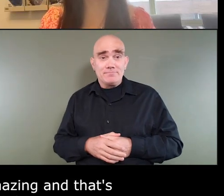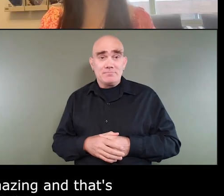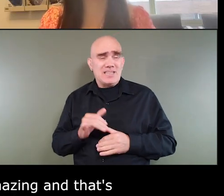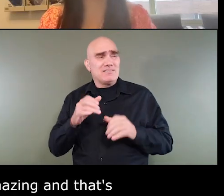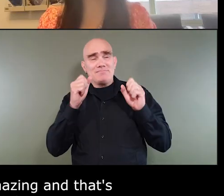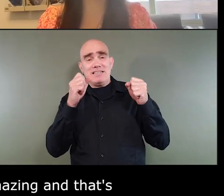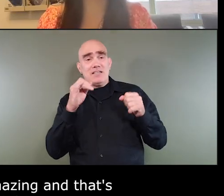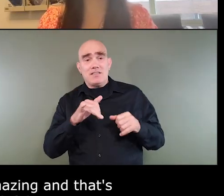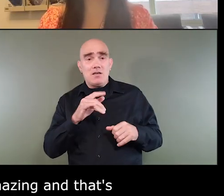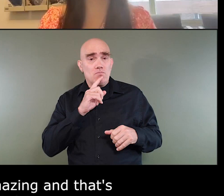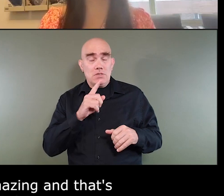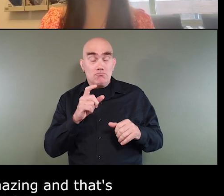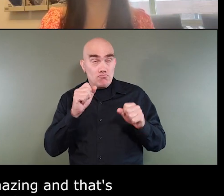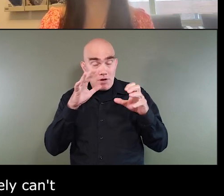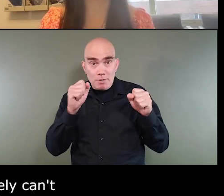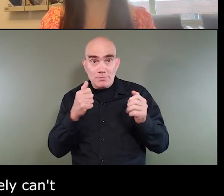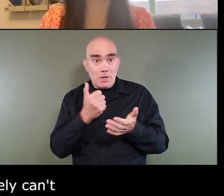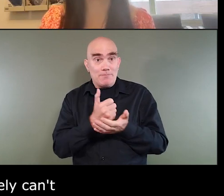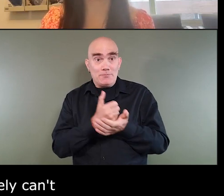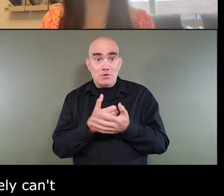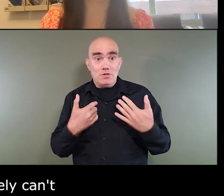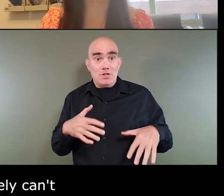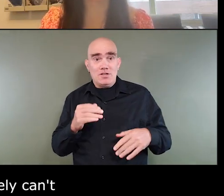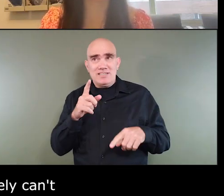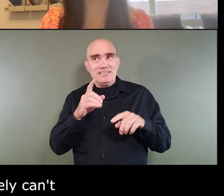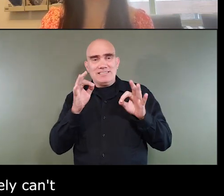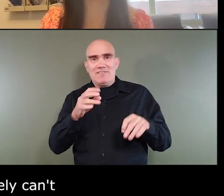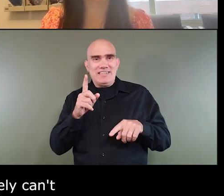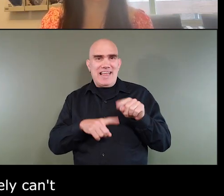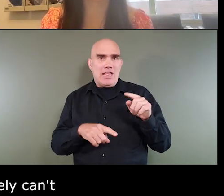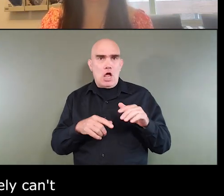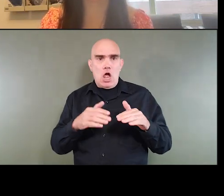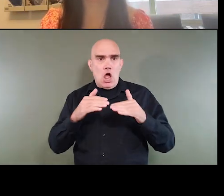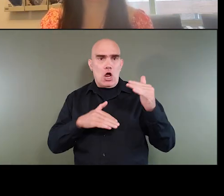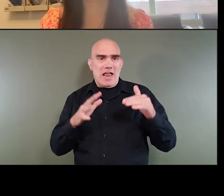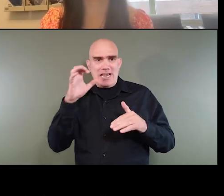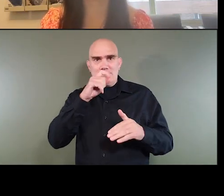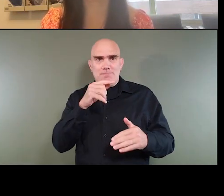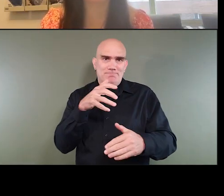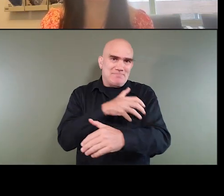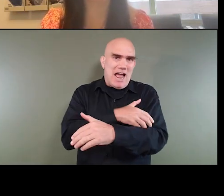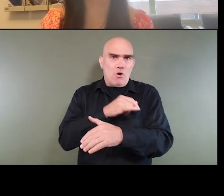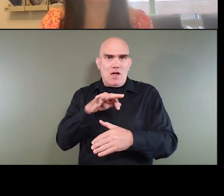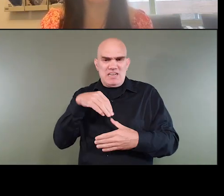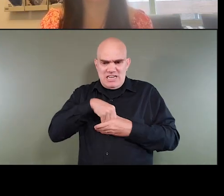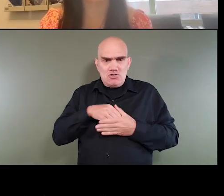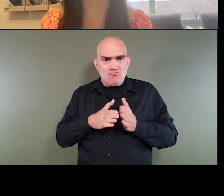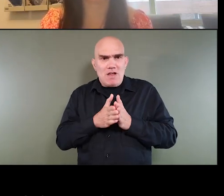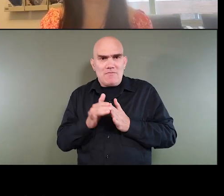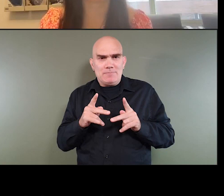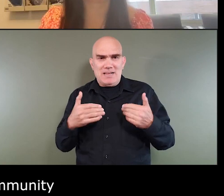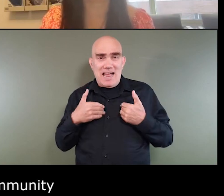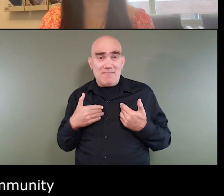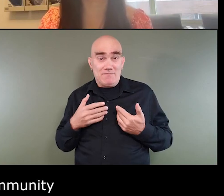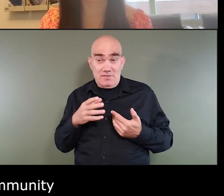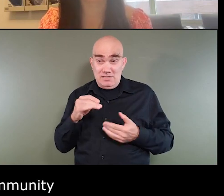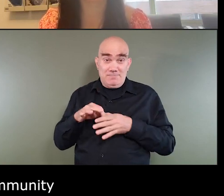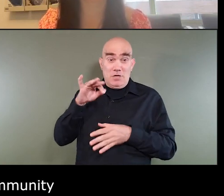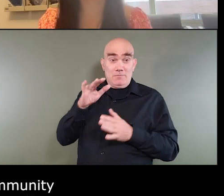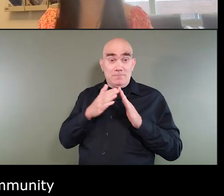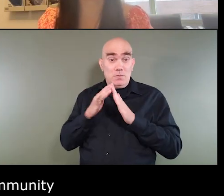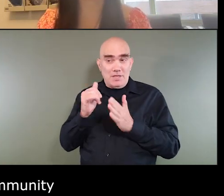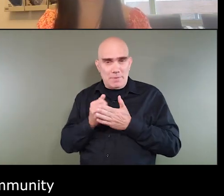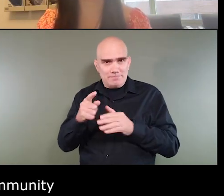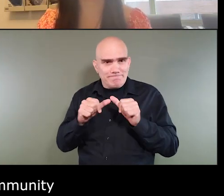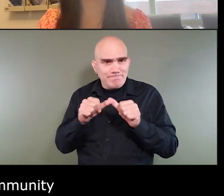That's amazing. And that's incredibly hopeful. And you definitely can't underestimate the power of internal drive that people have and the spirit of